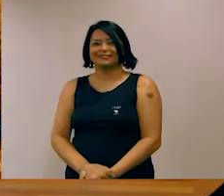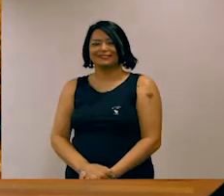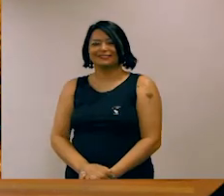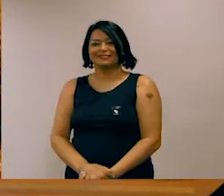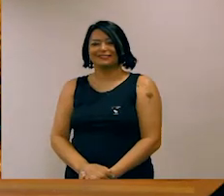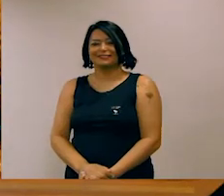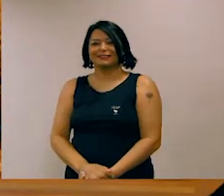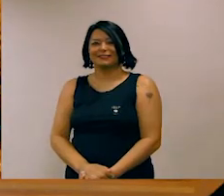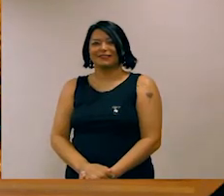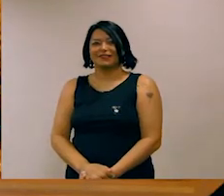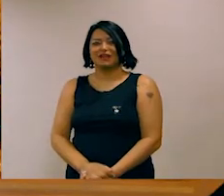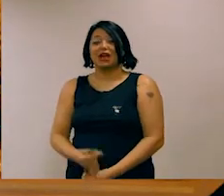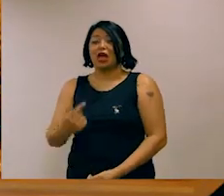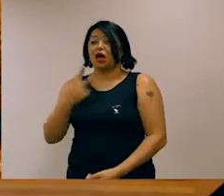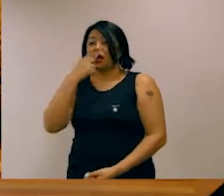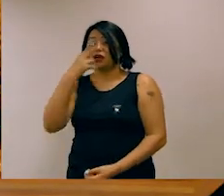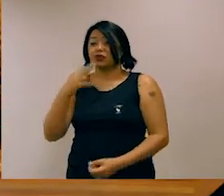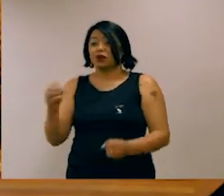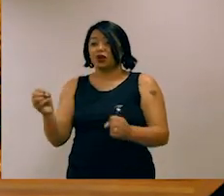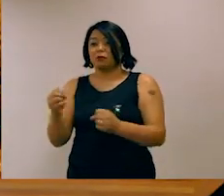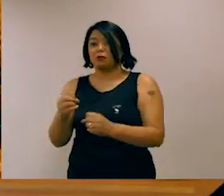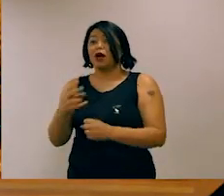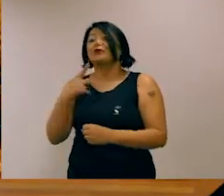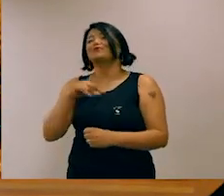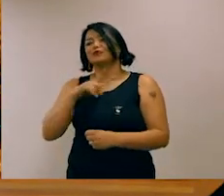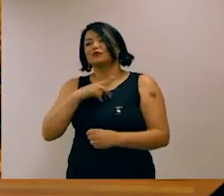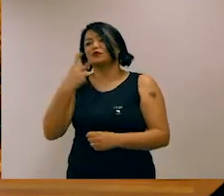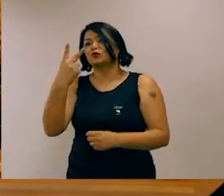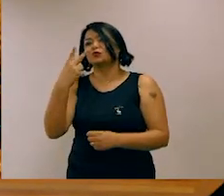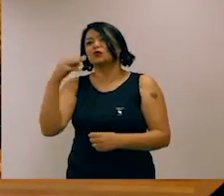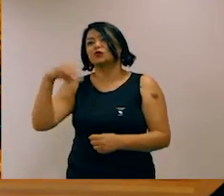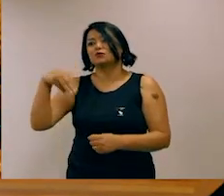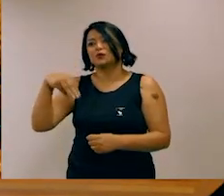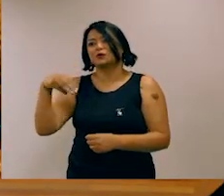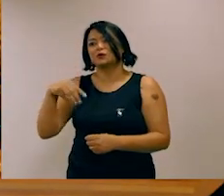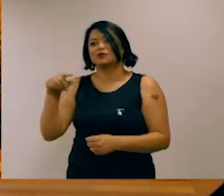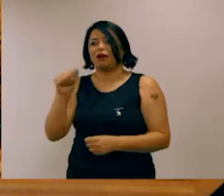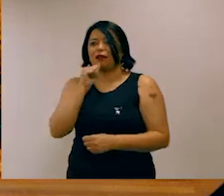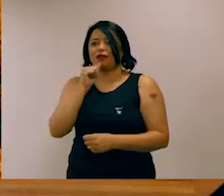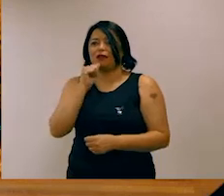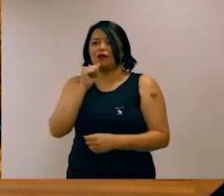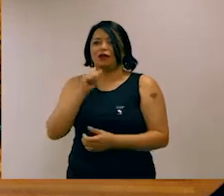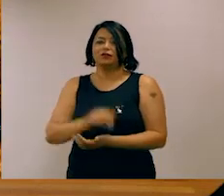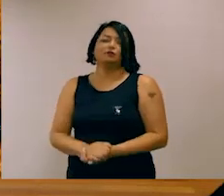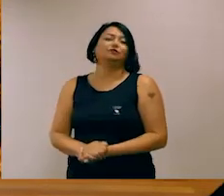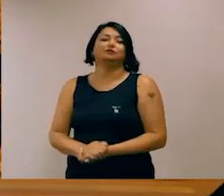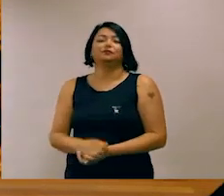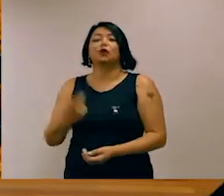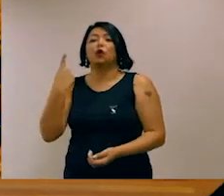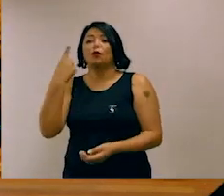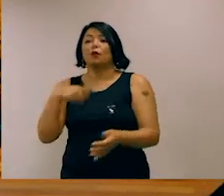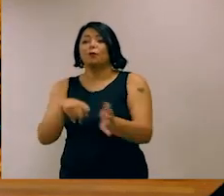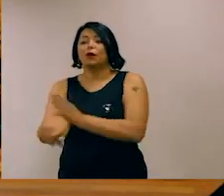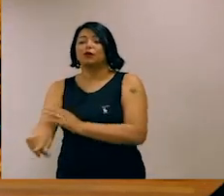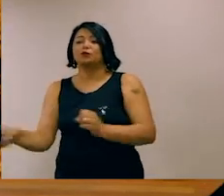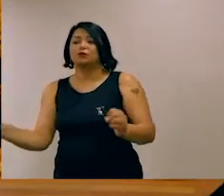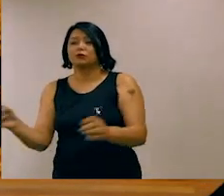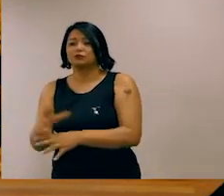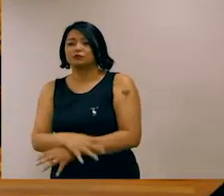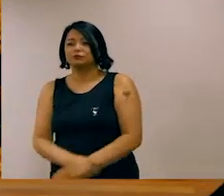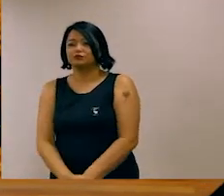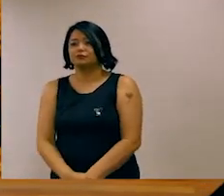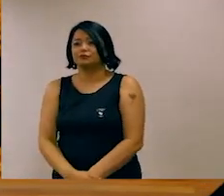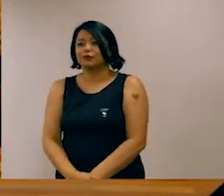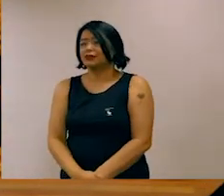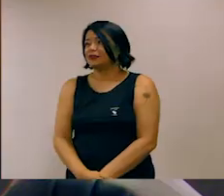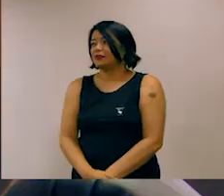more. Question from Fabiano. Which are the main artificial intelligence techniques have